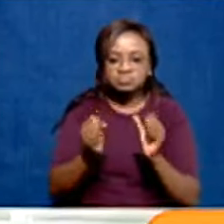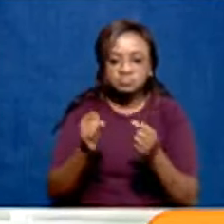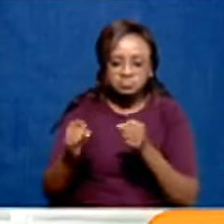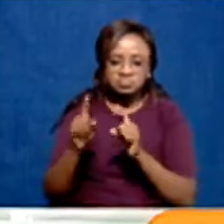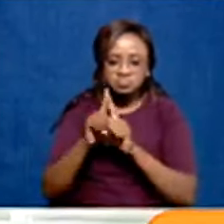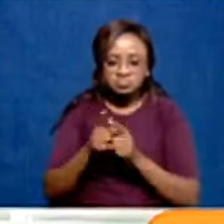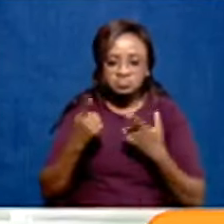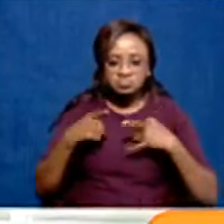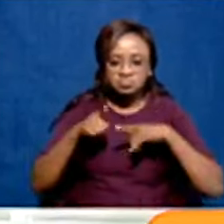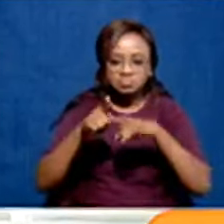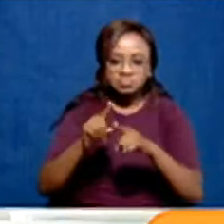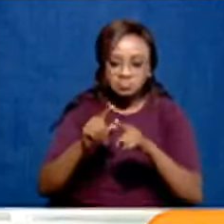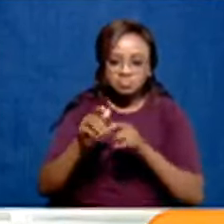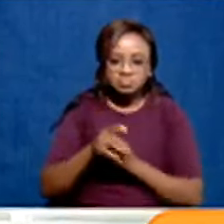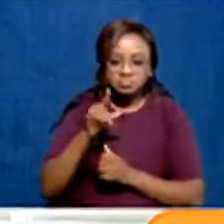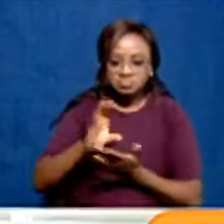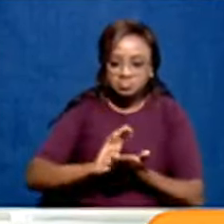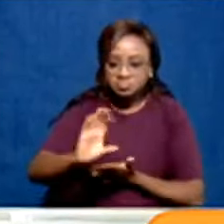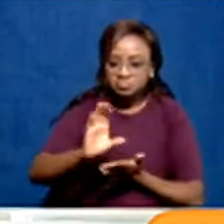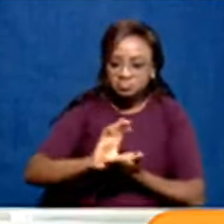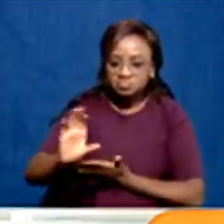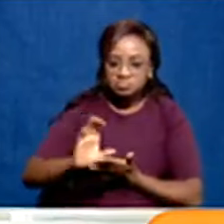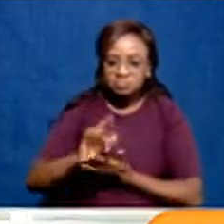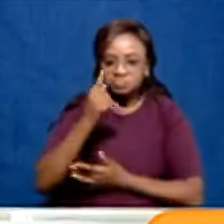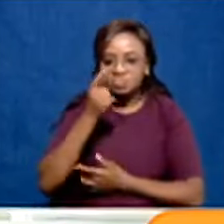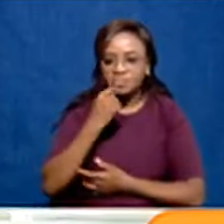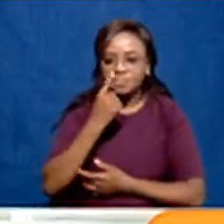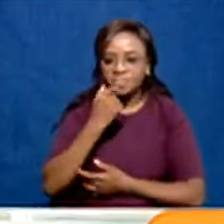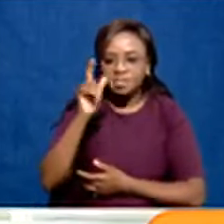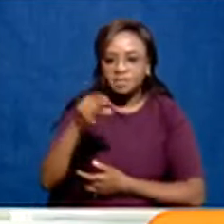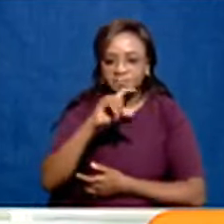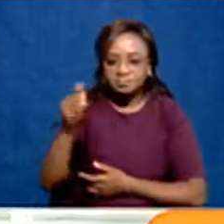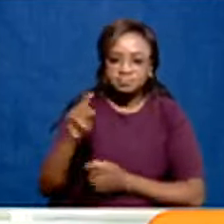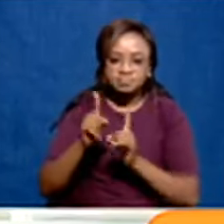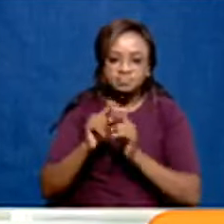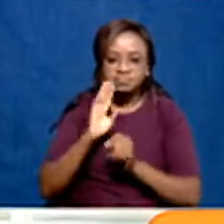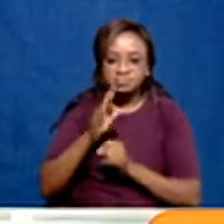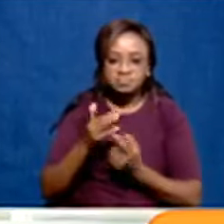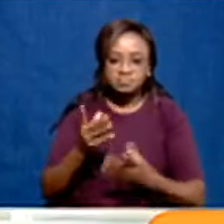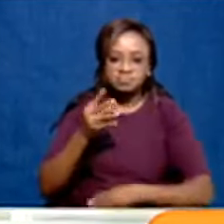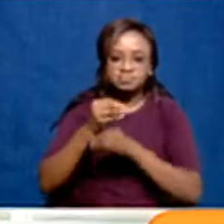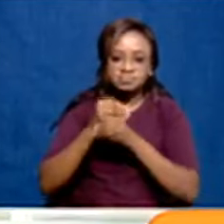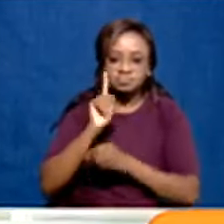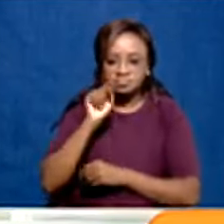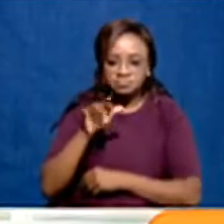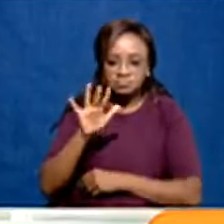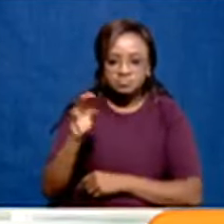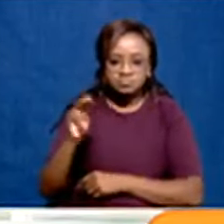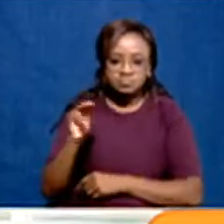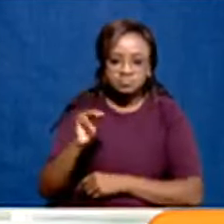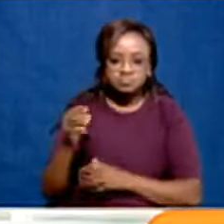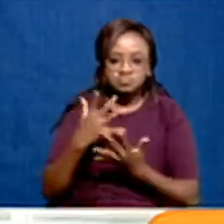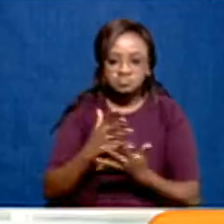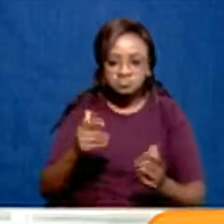regulatory frameworks. The cash donations have since been handed over to the Red Cross and will be complemented by another 1.5 million